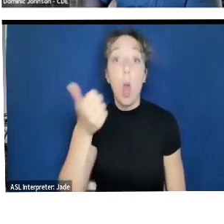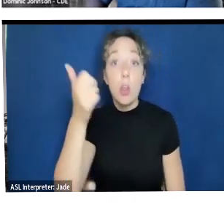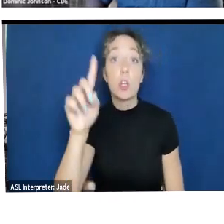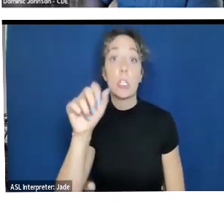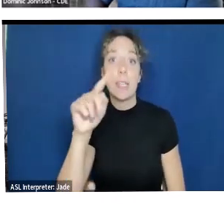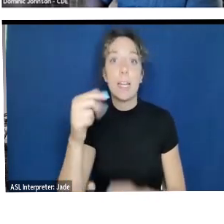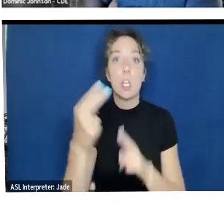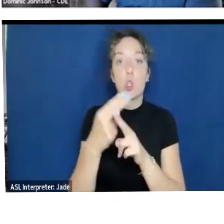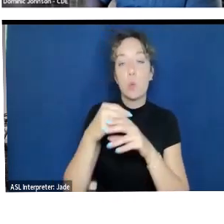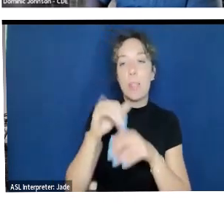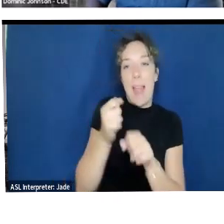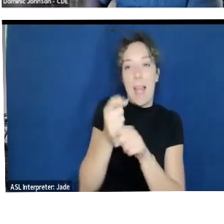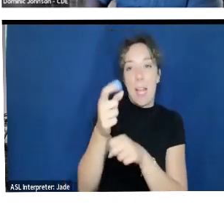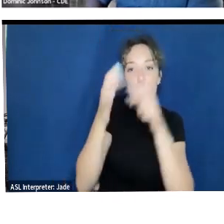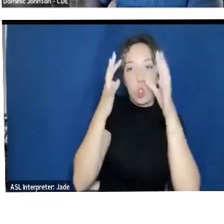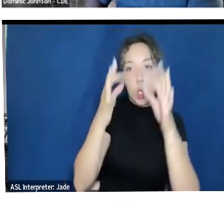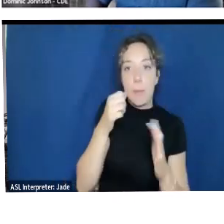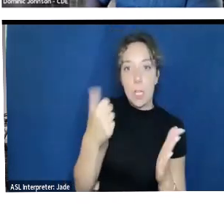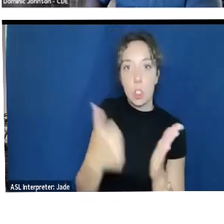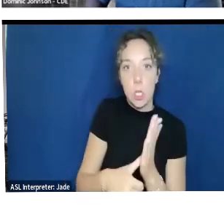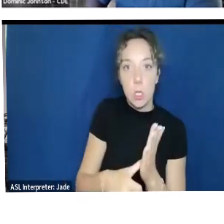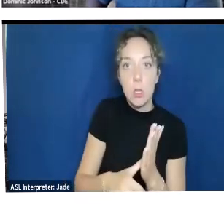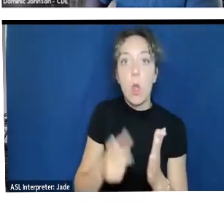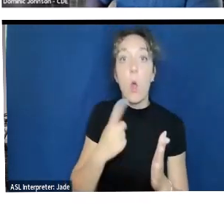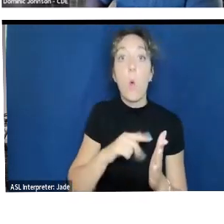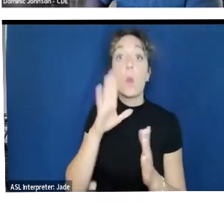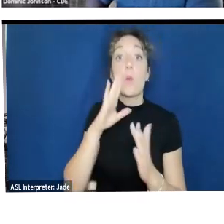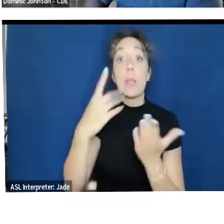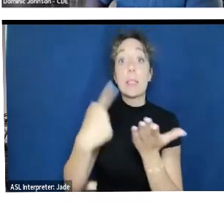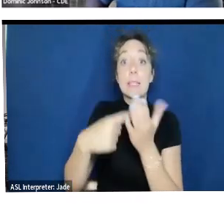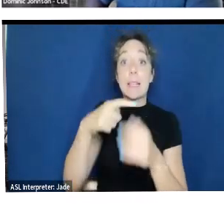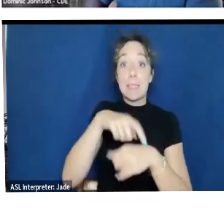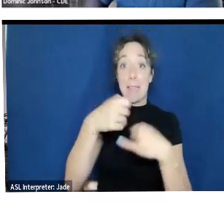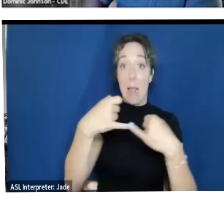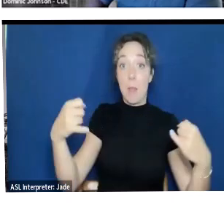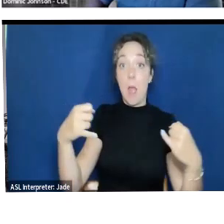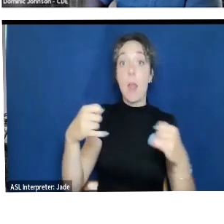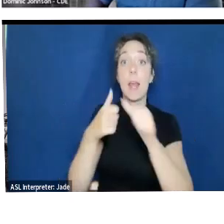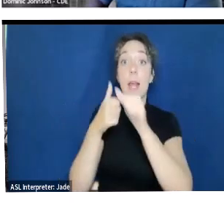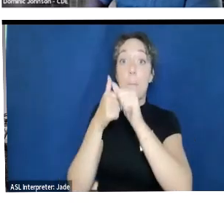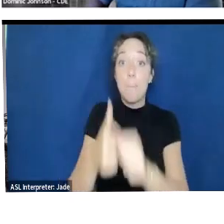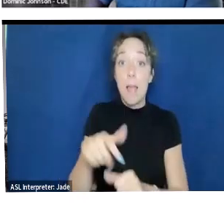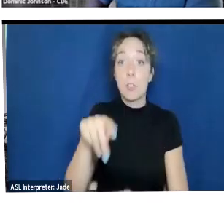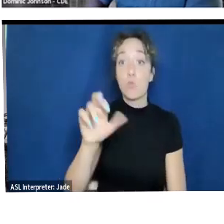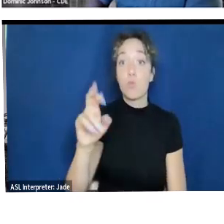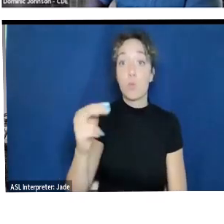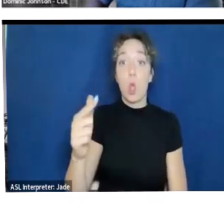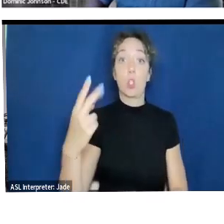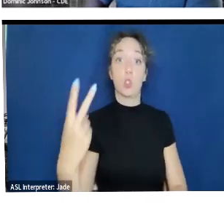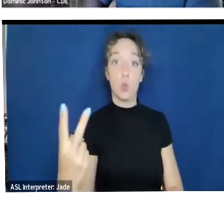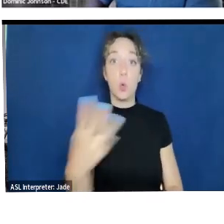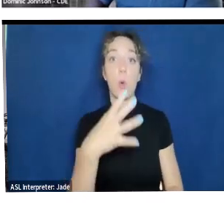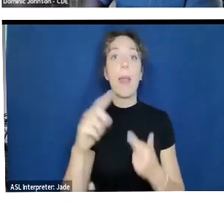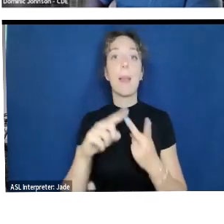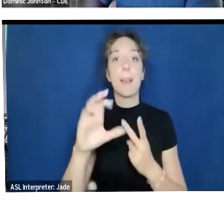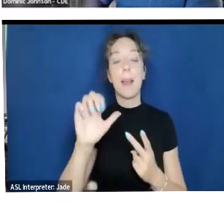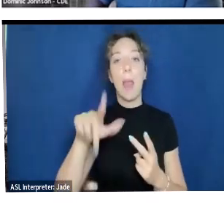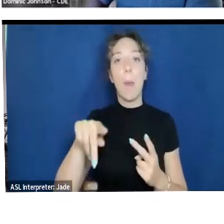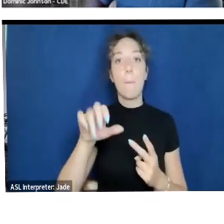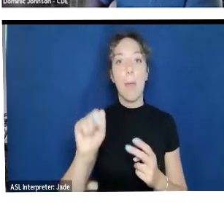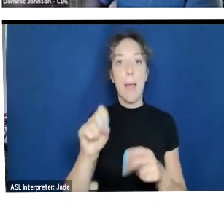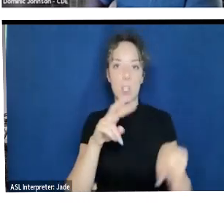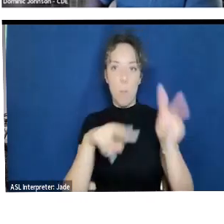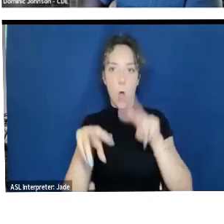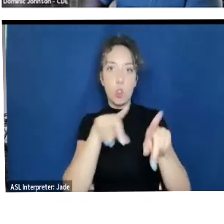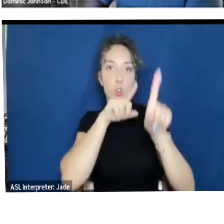compliance prong 2 and the CALPADS monitoring report 1621, and then ending with other local